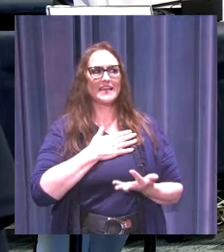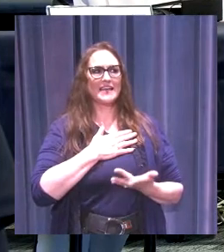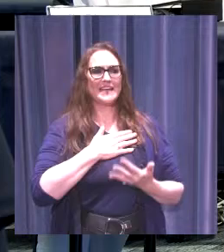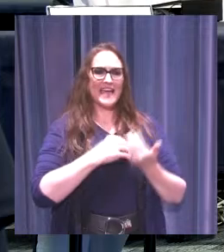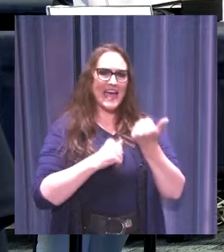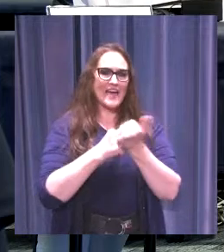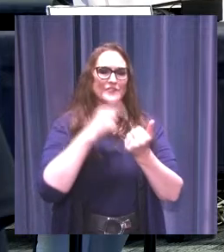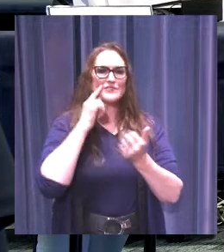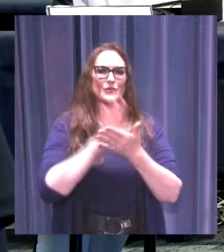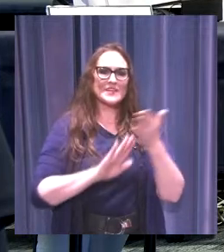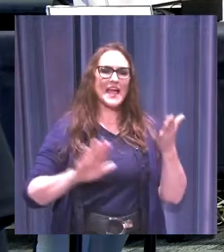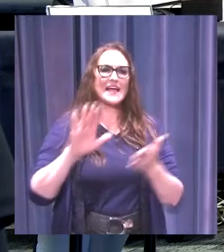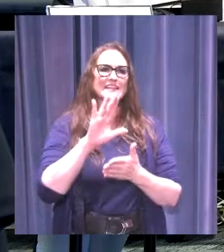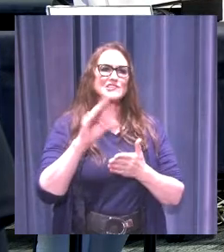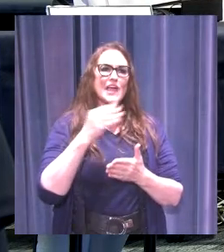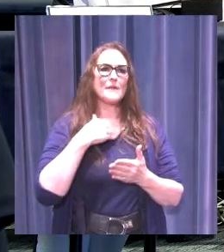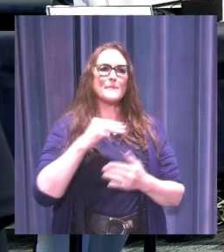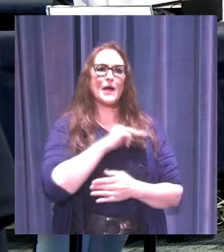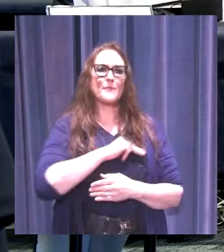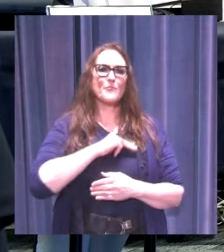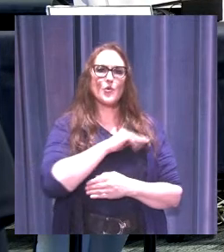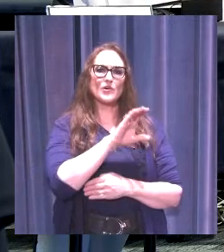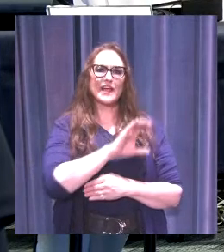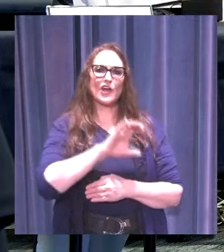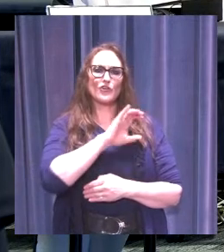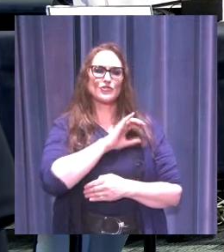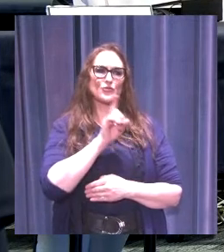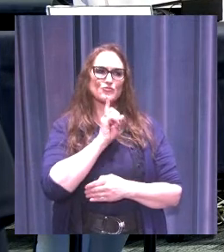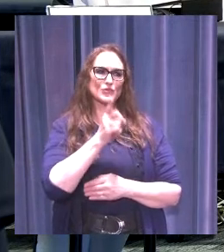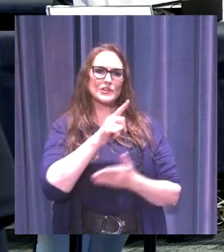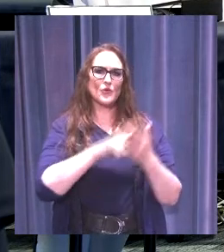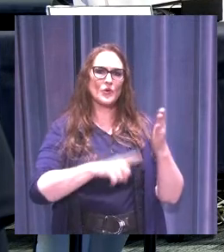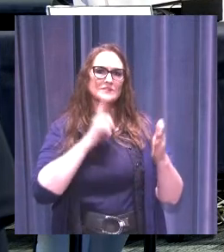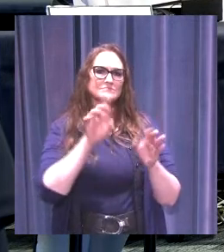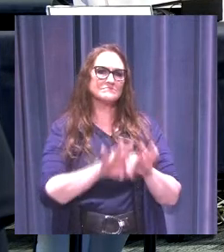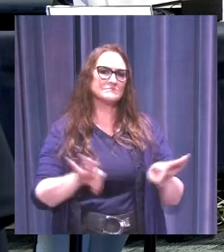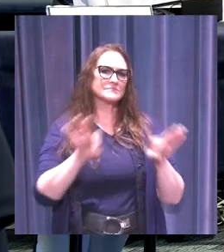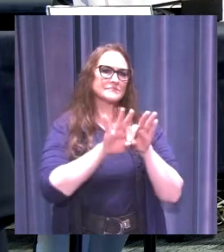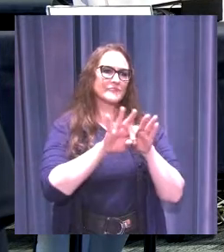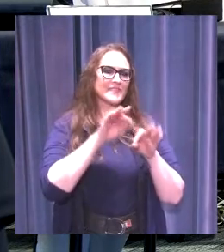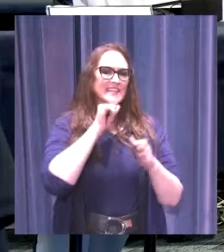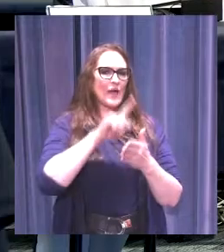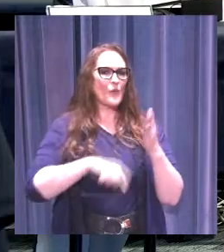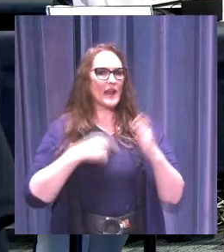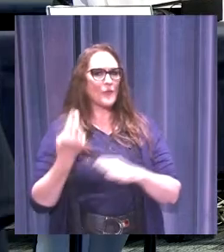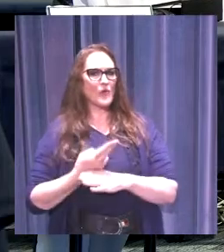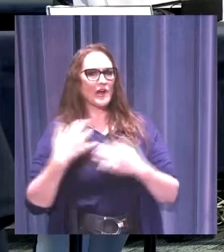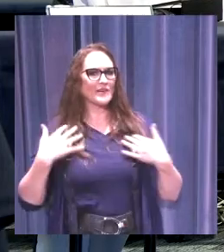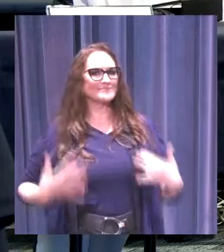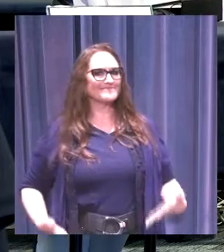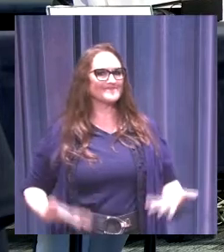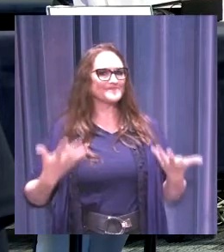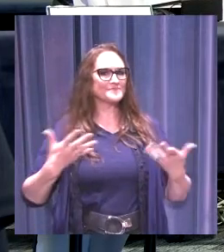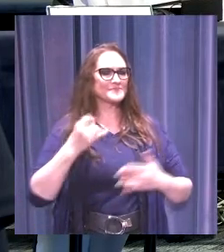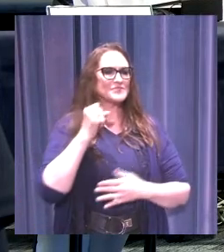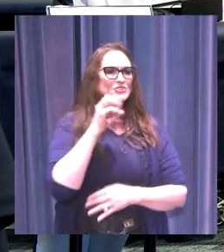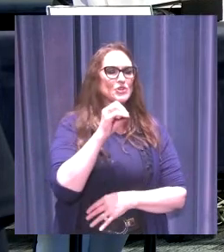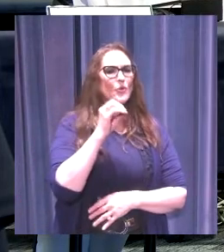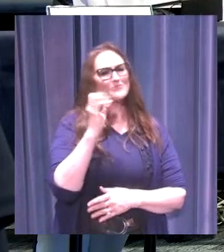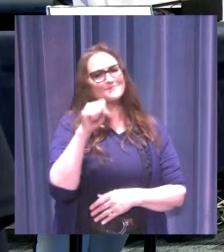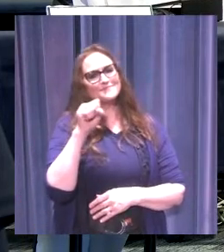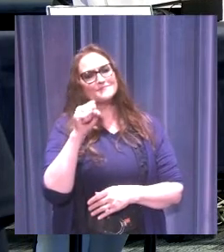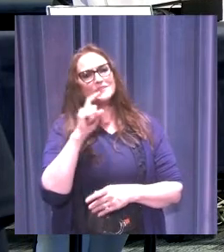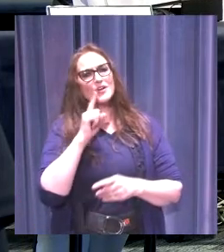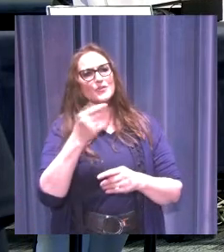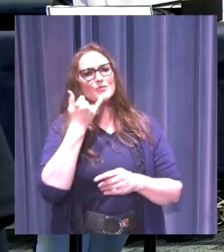advocacy for the college and my moral character are really what count and not what I'm wearing. So to